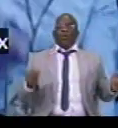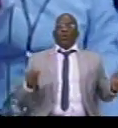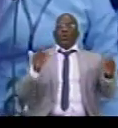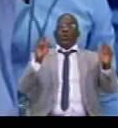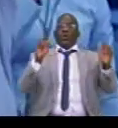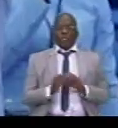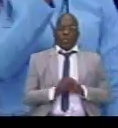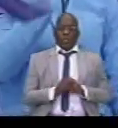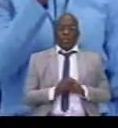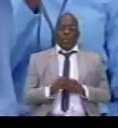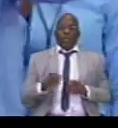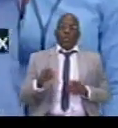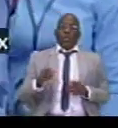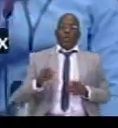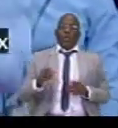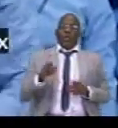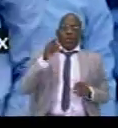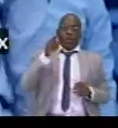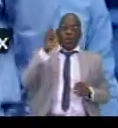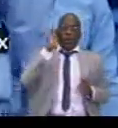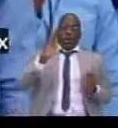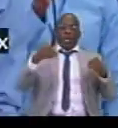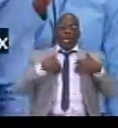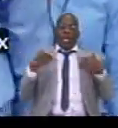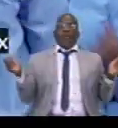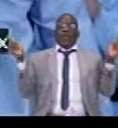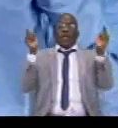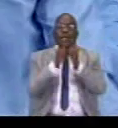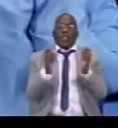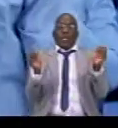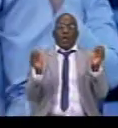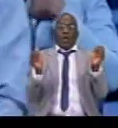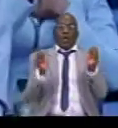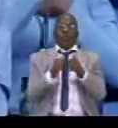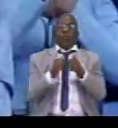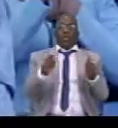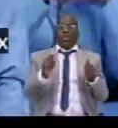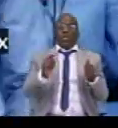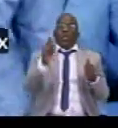The layman we walk with the God of great wonder.